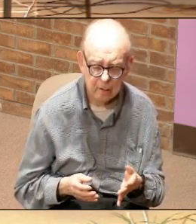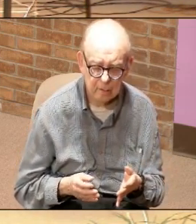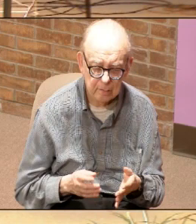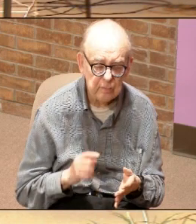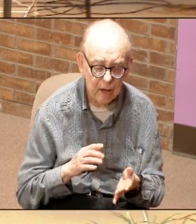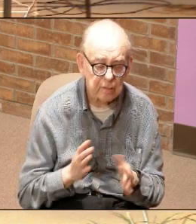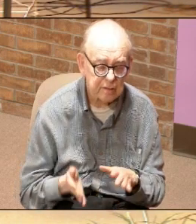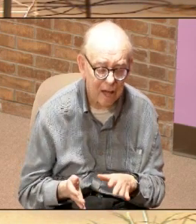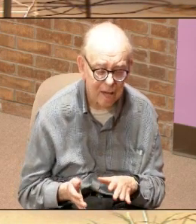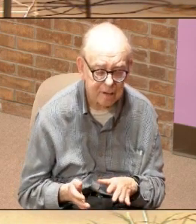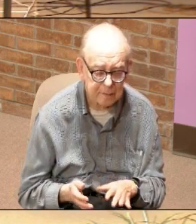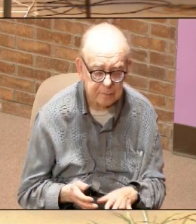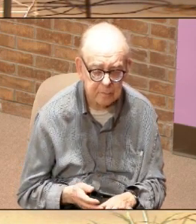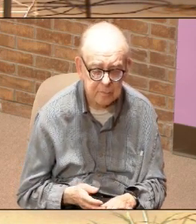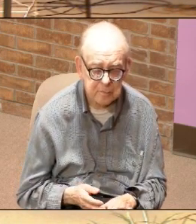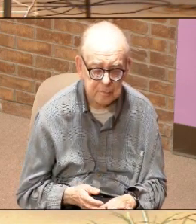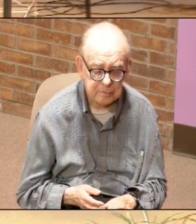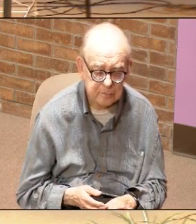died.